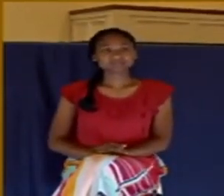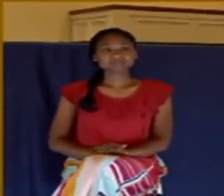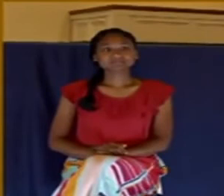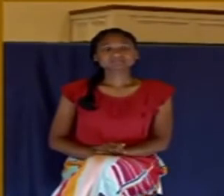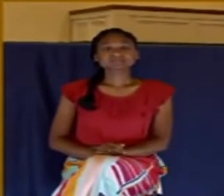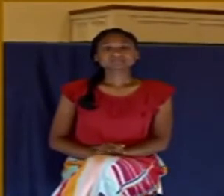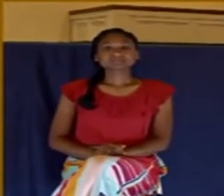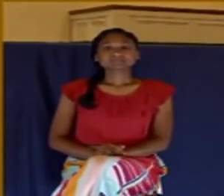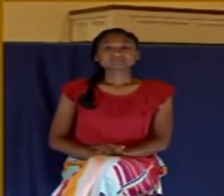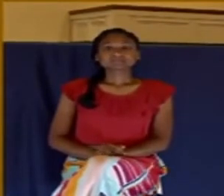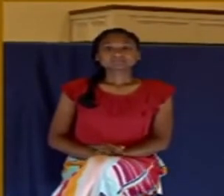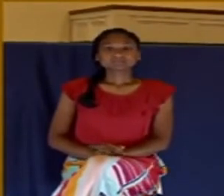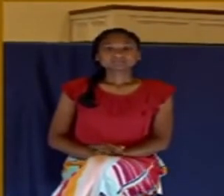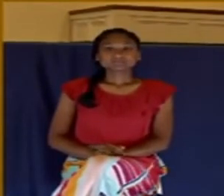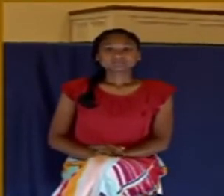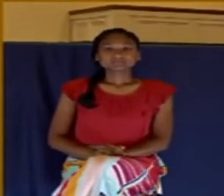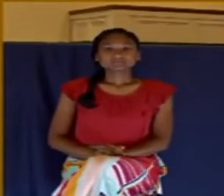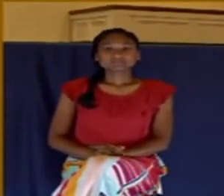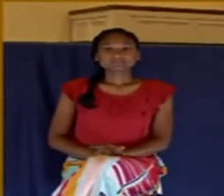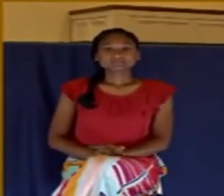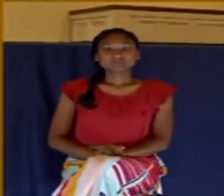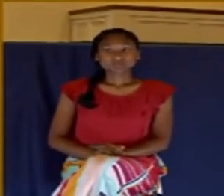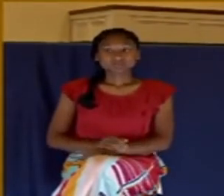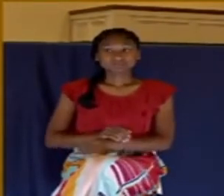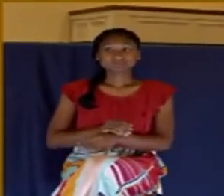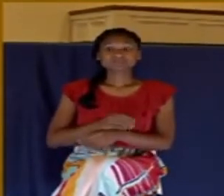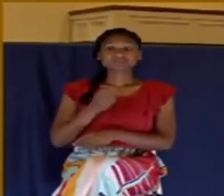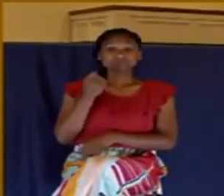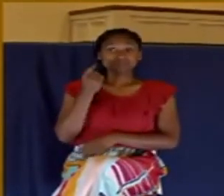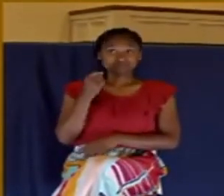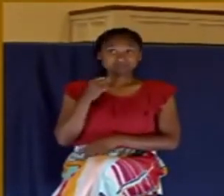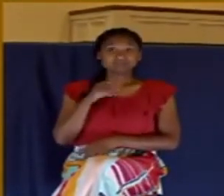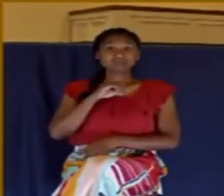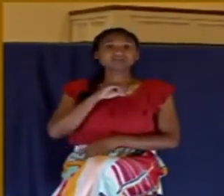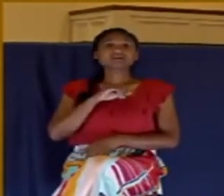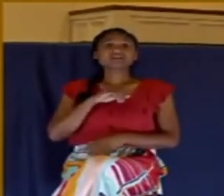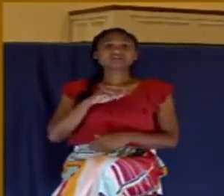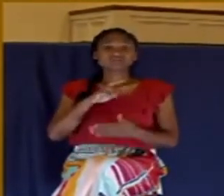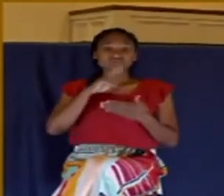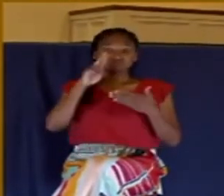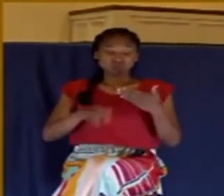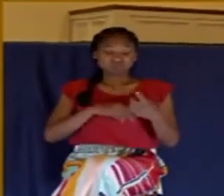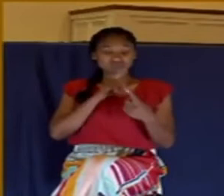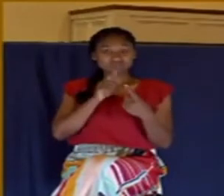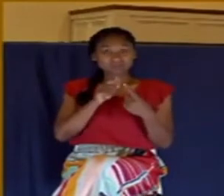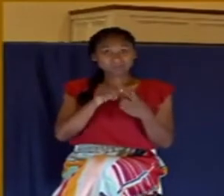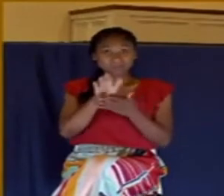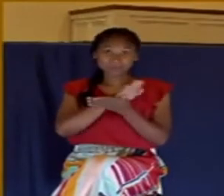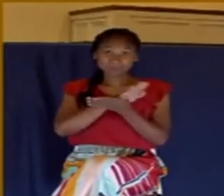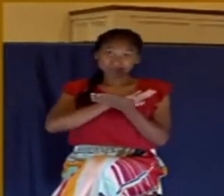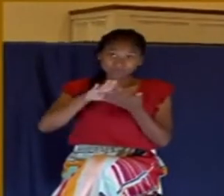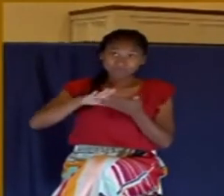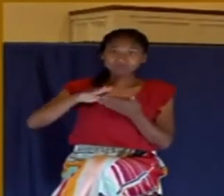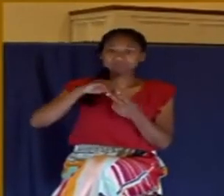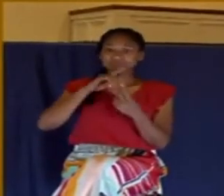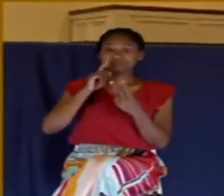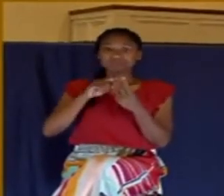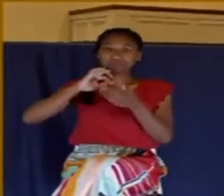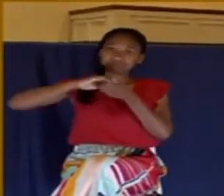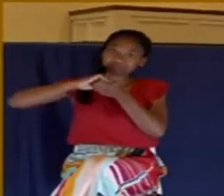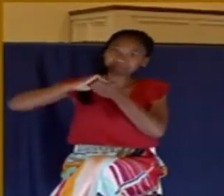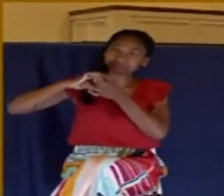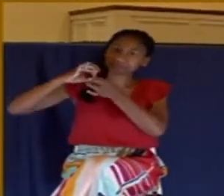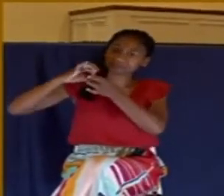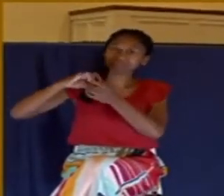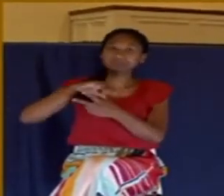so there's purity, there's partnership, there's praise. But then